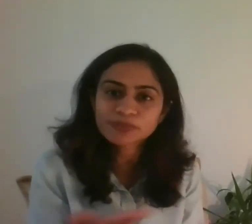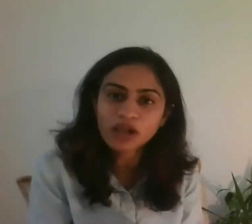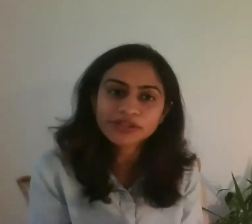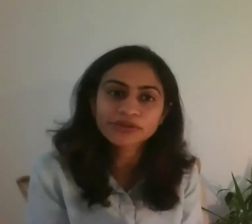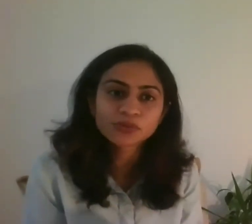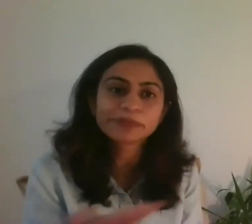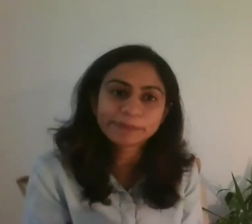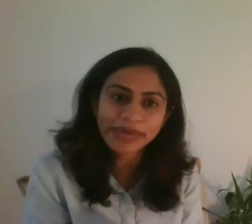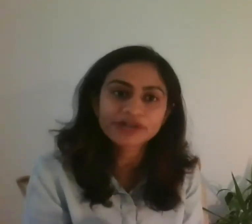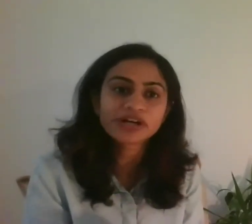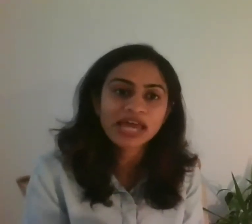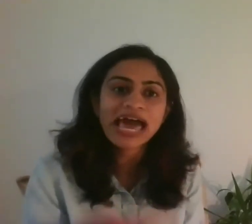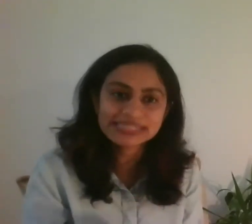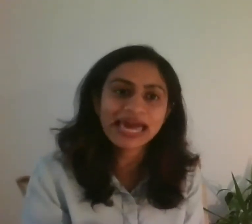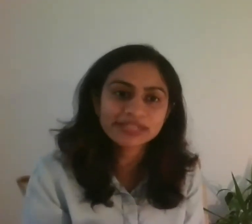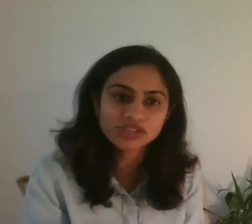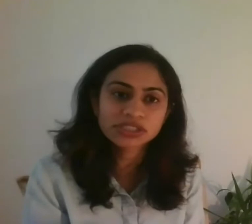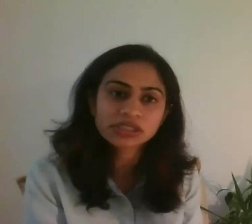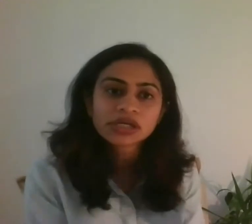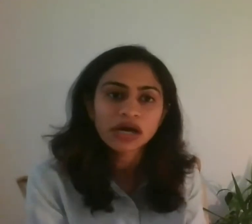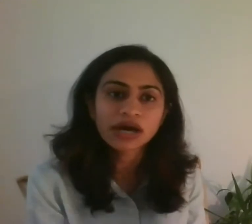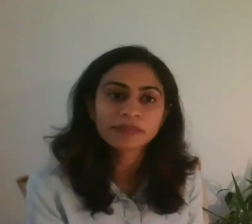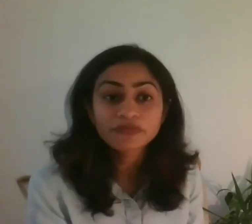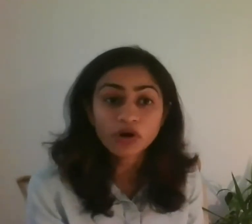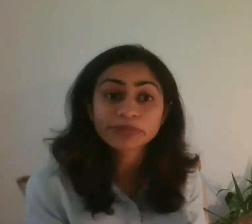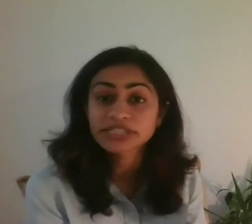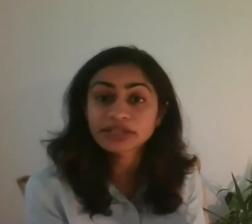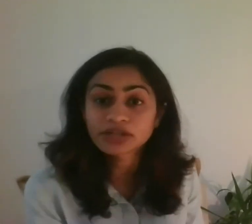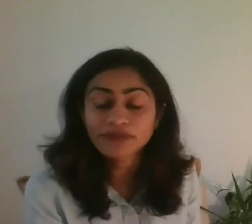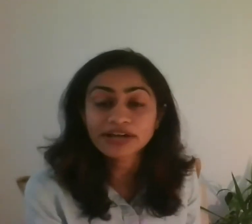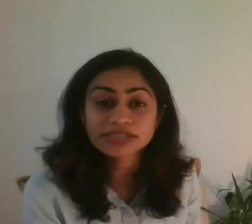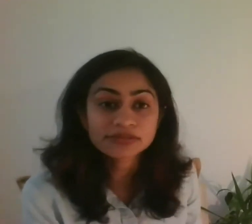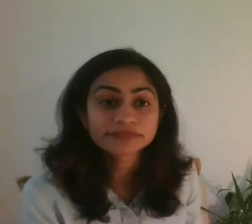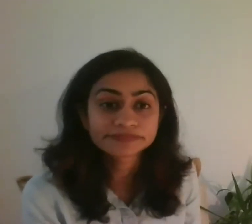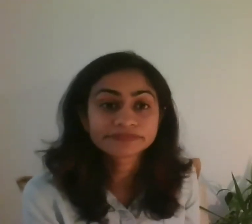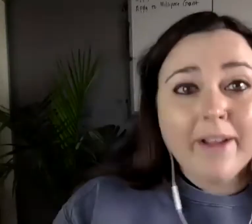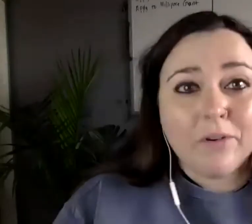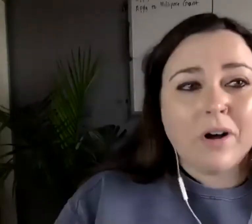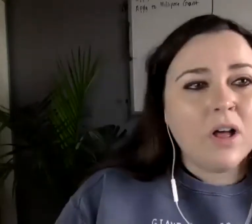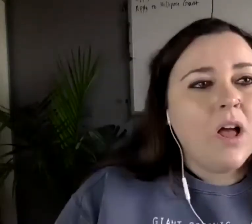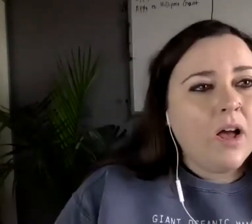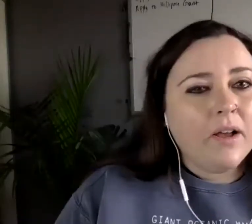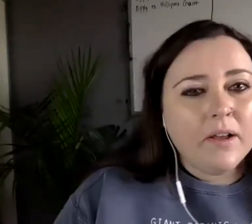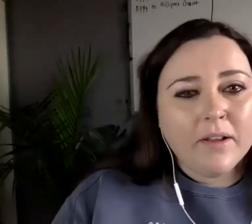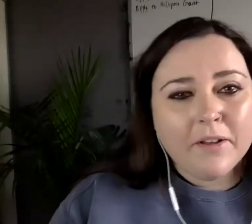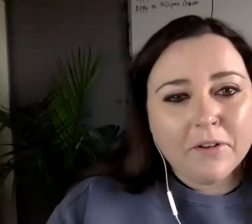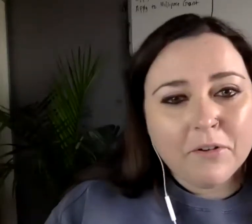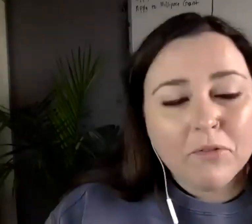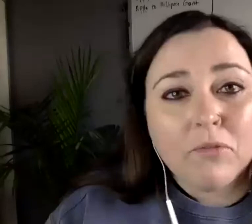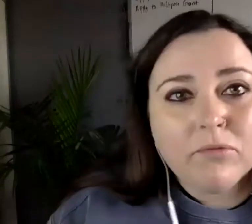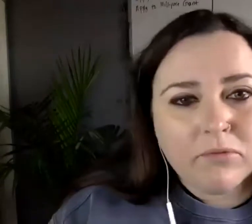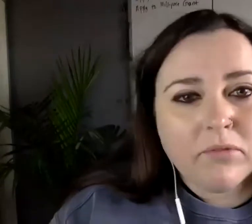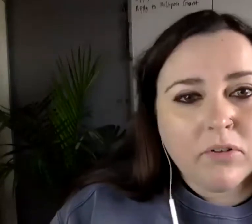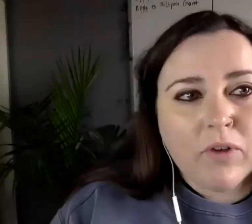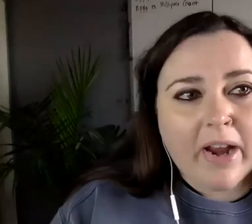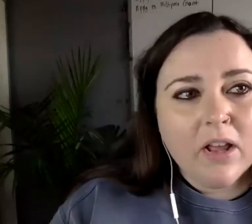which molecule would be better as an antigen for a particular virus. Great, cool. Or a bacteria. It could